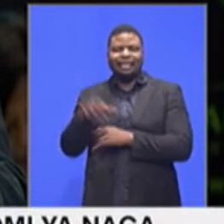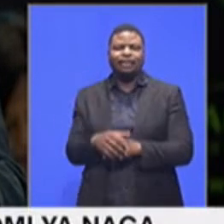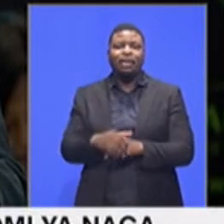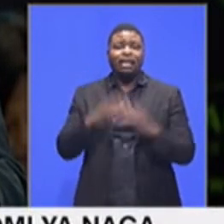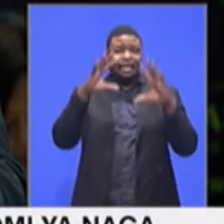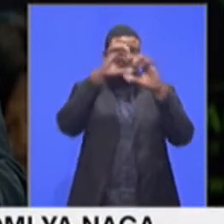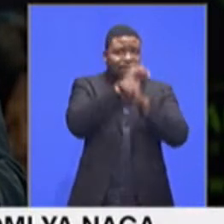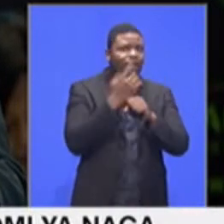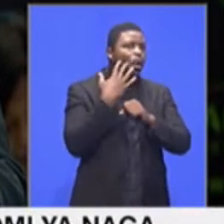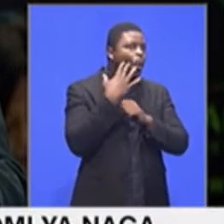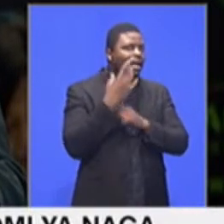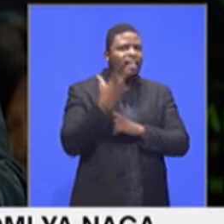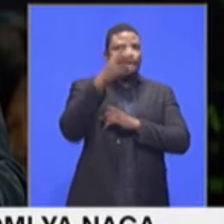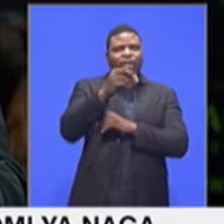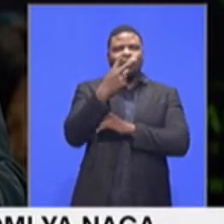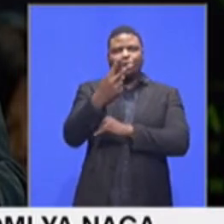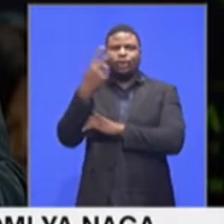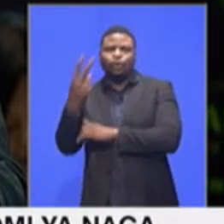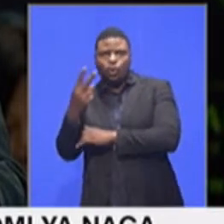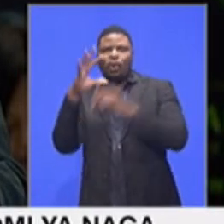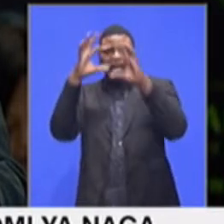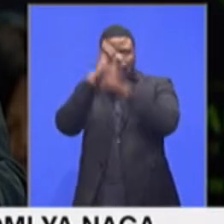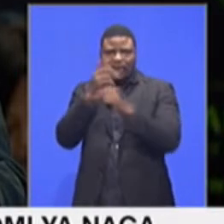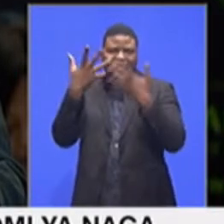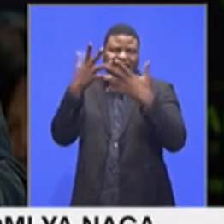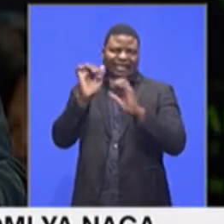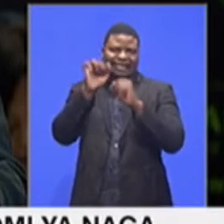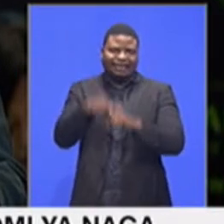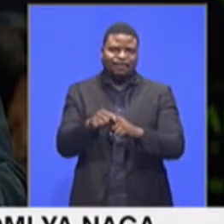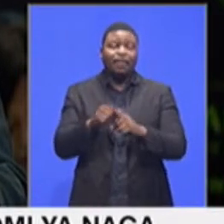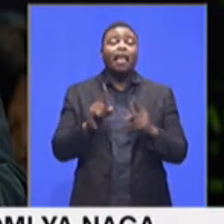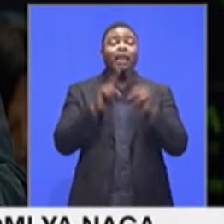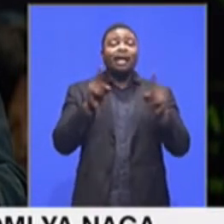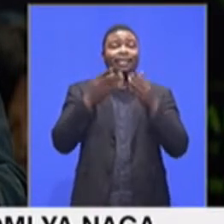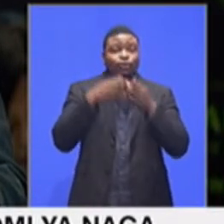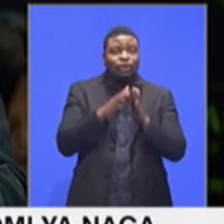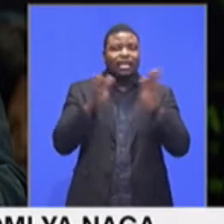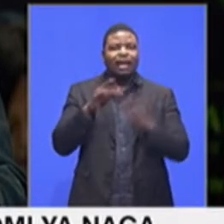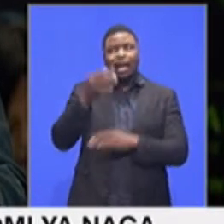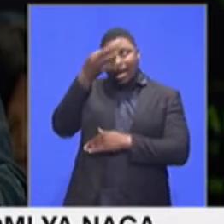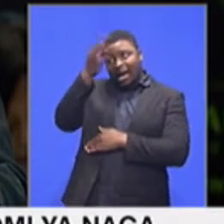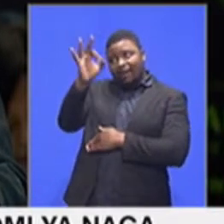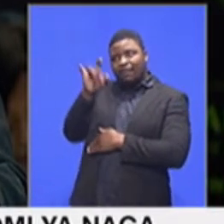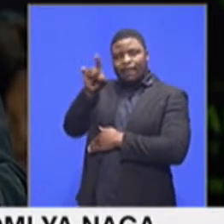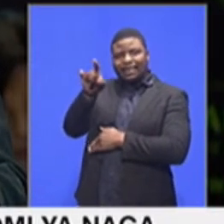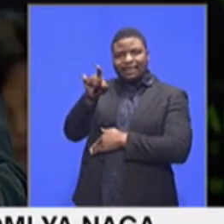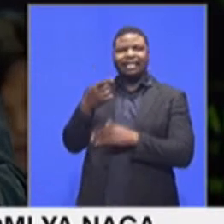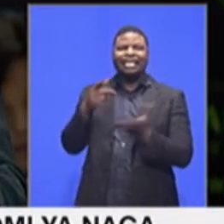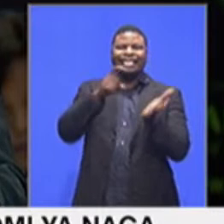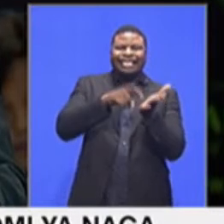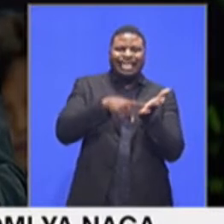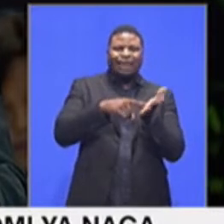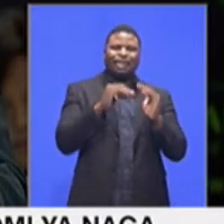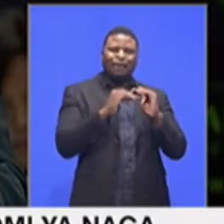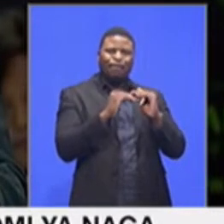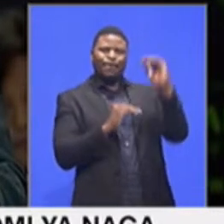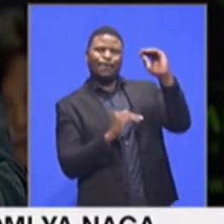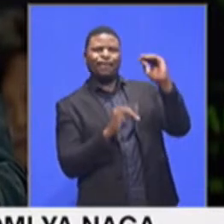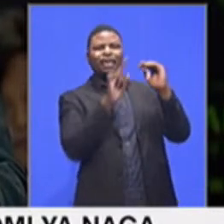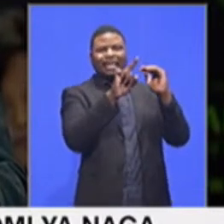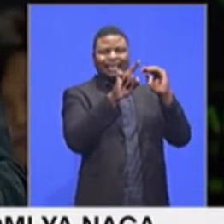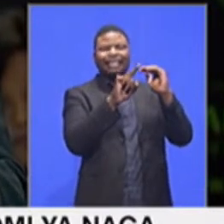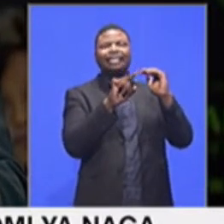2022 medium-term budget policy statement. In general, government debt is high. The gross